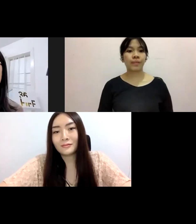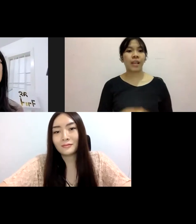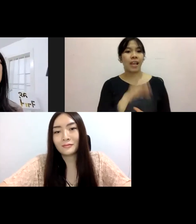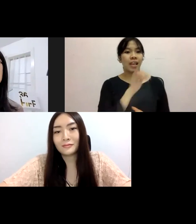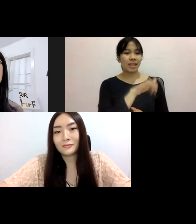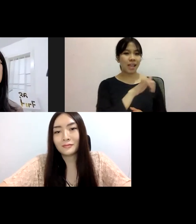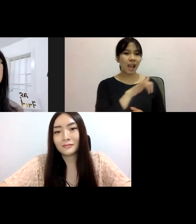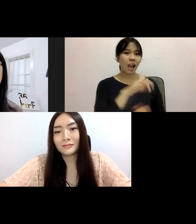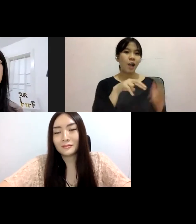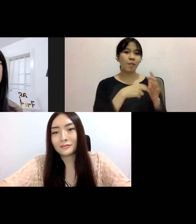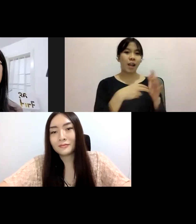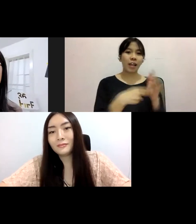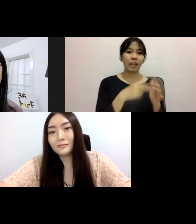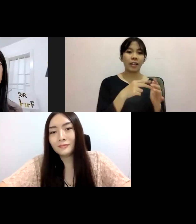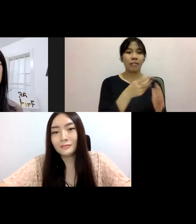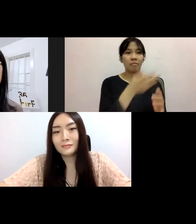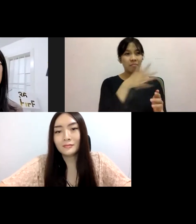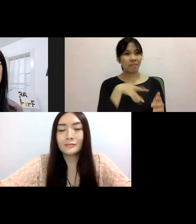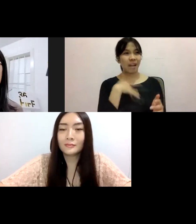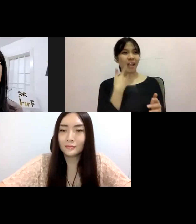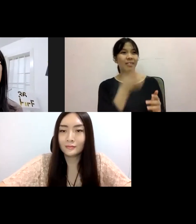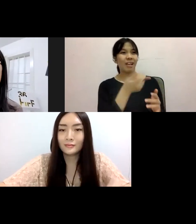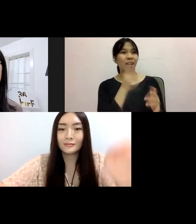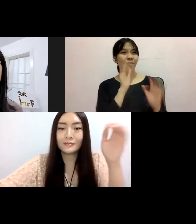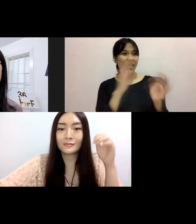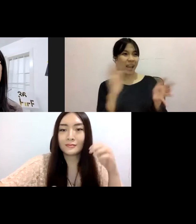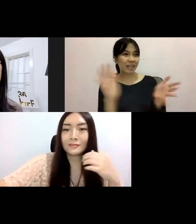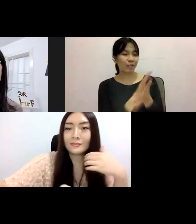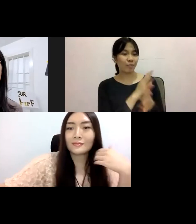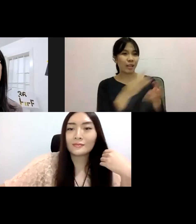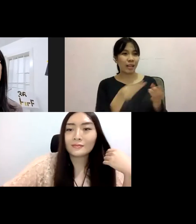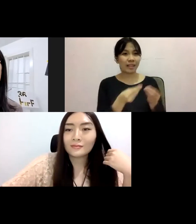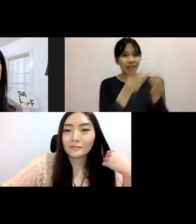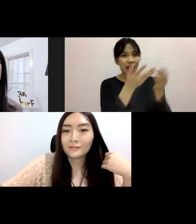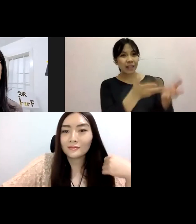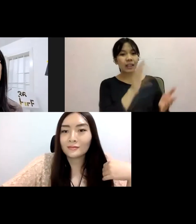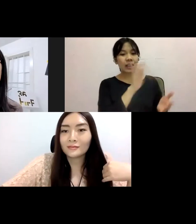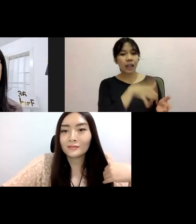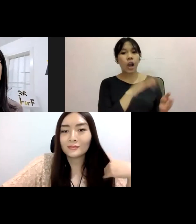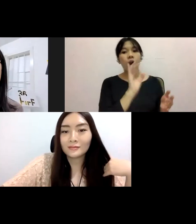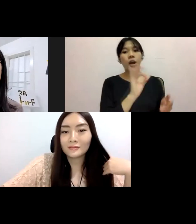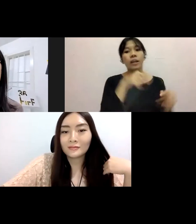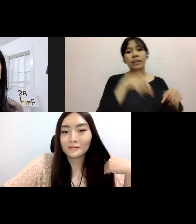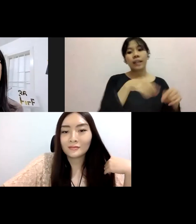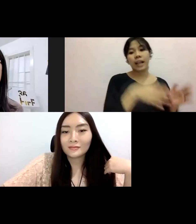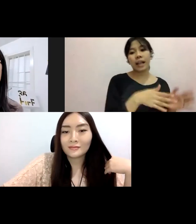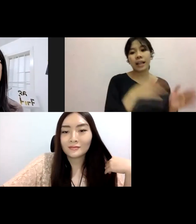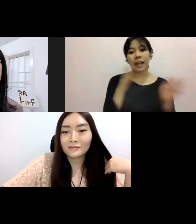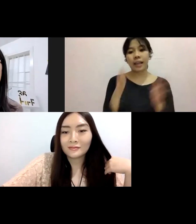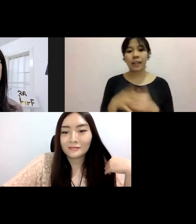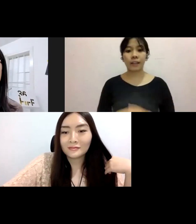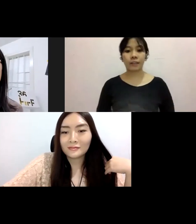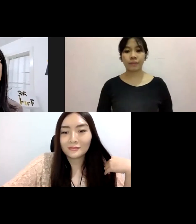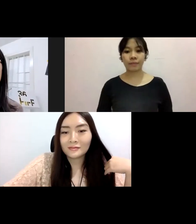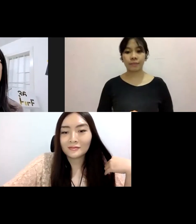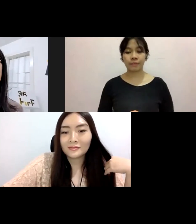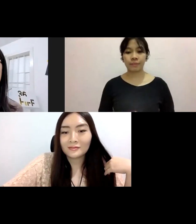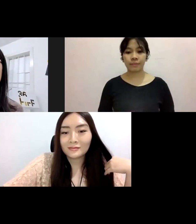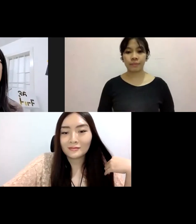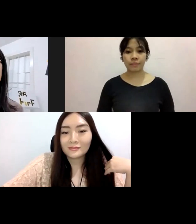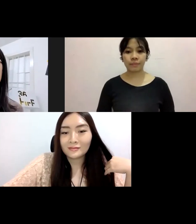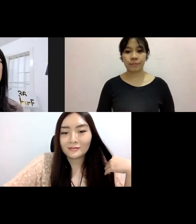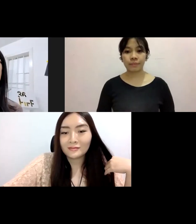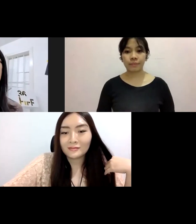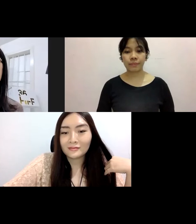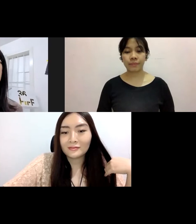will happen. To dive a little bit to your film, can you tell us about your film Frozen